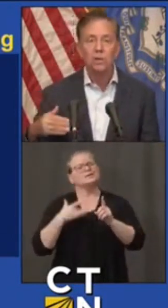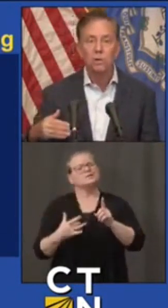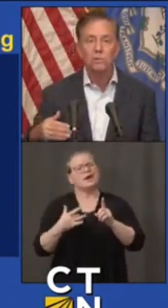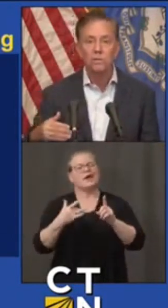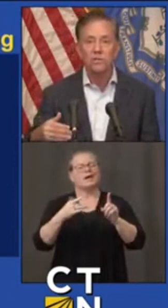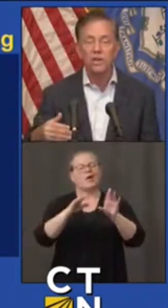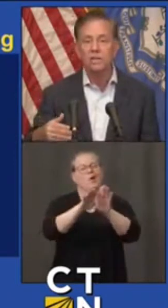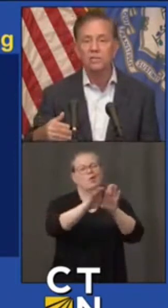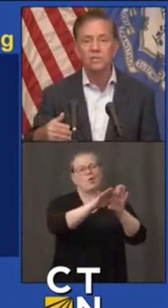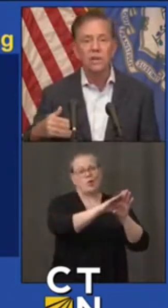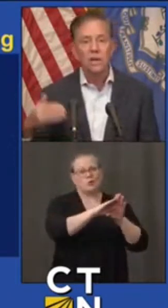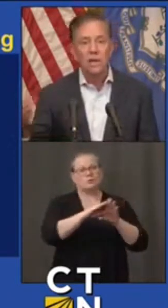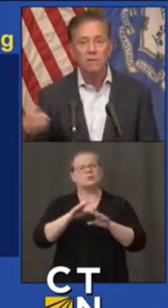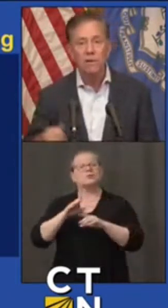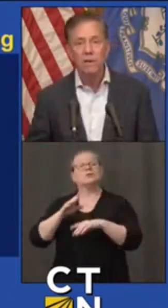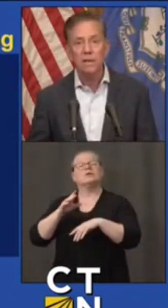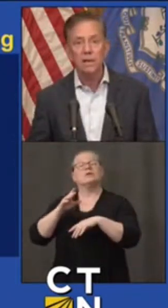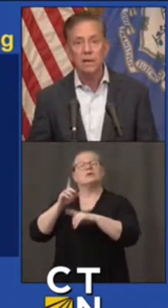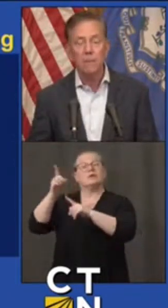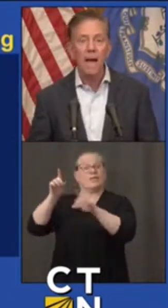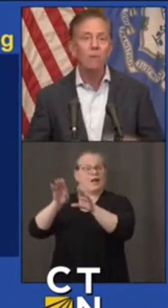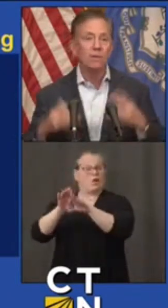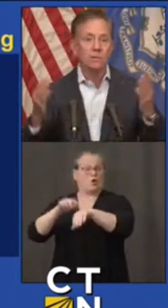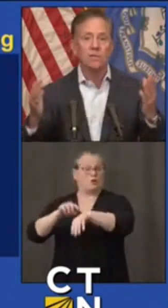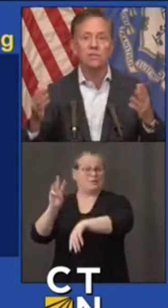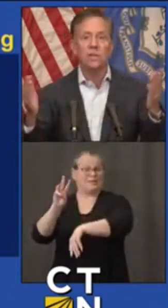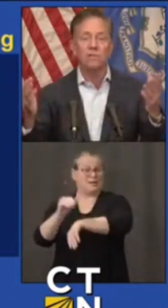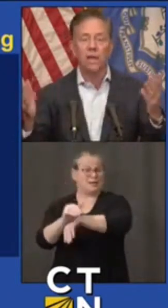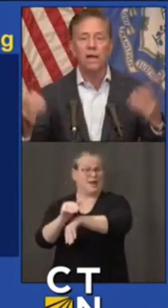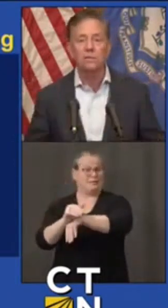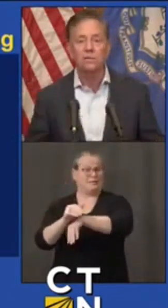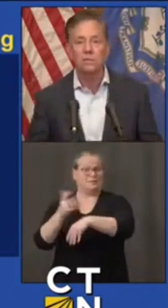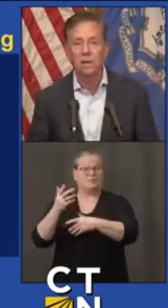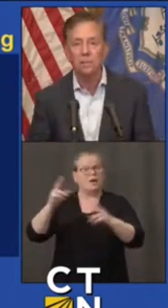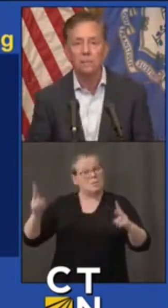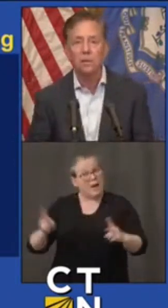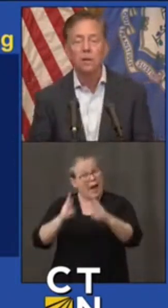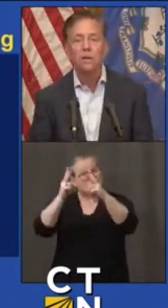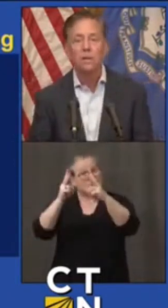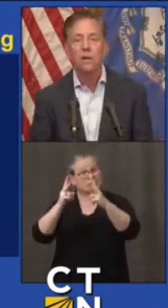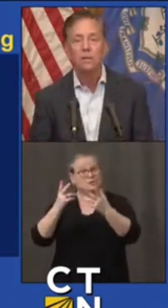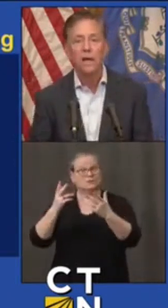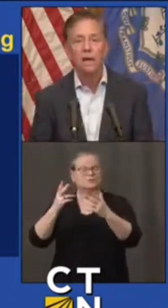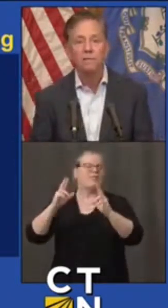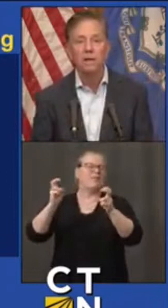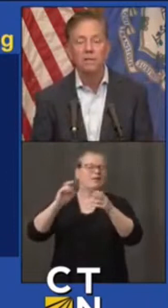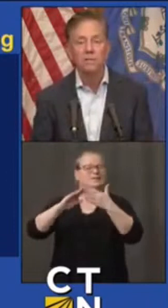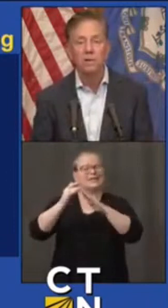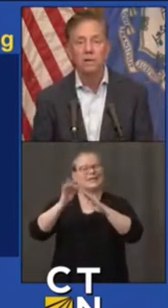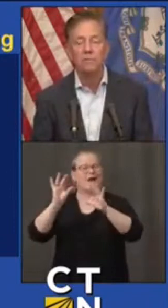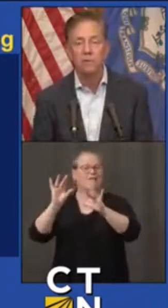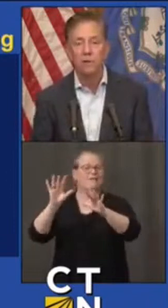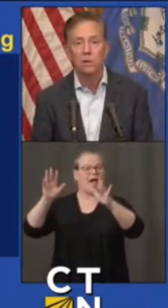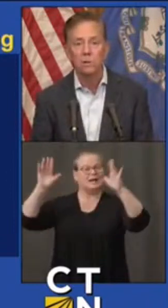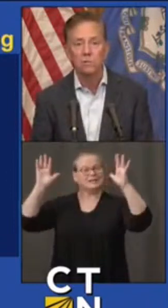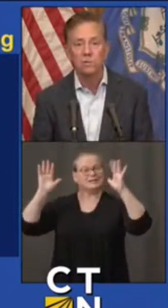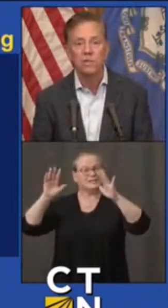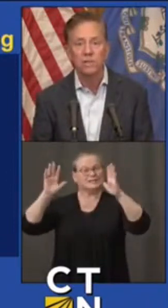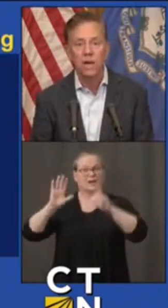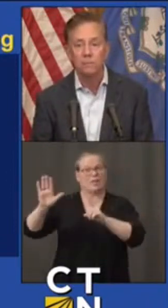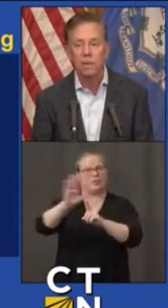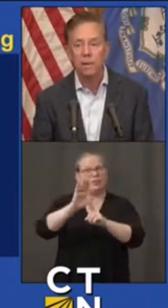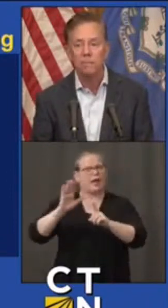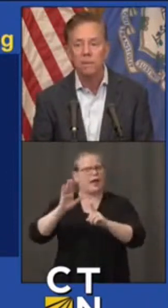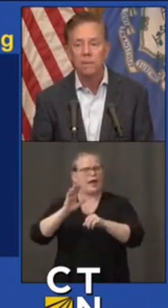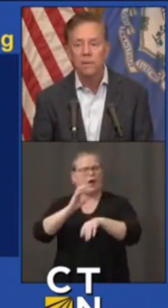they're closed at 6. Even in Paris, the city of lights, there the cafes have to close at